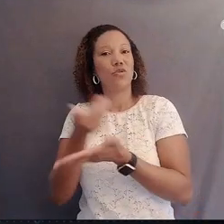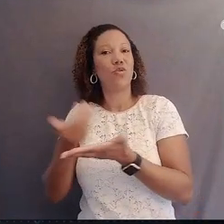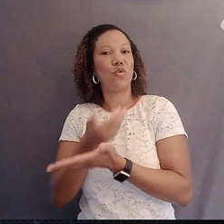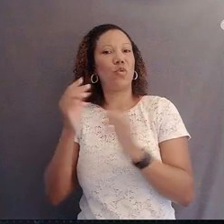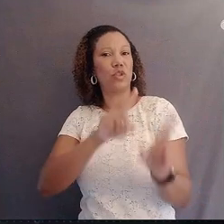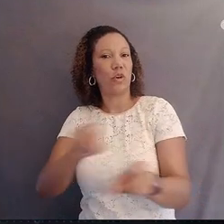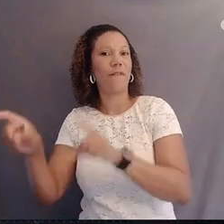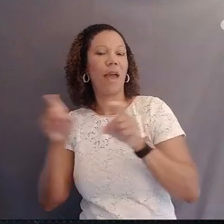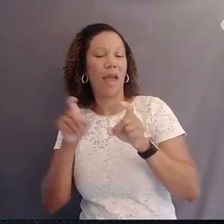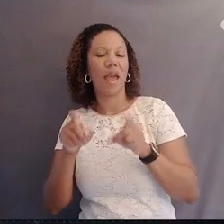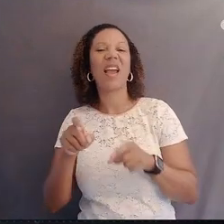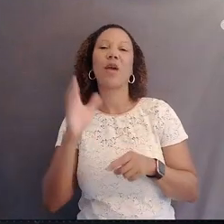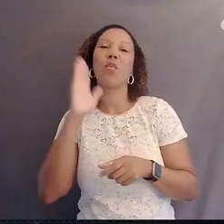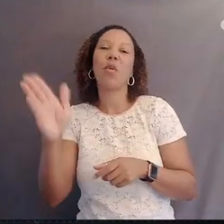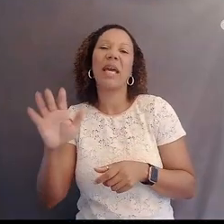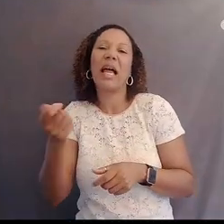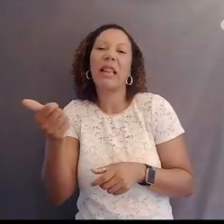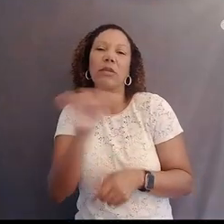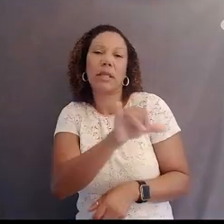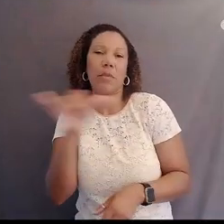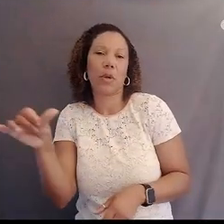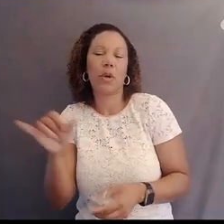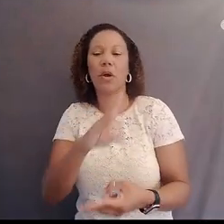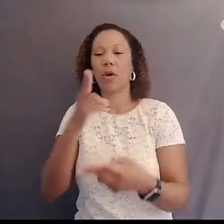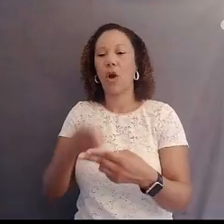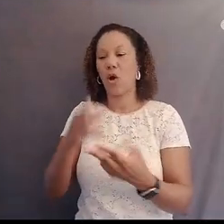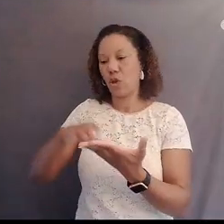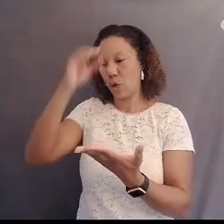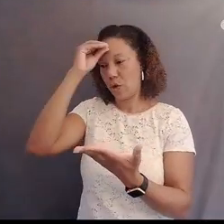that. It's just called a Learning